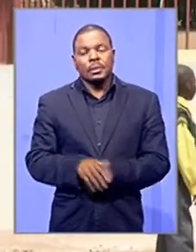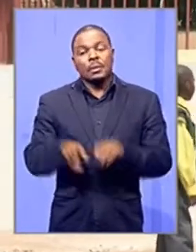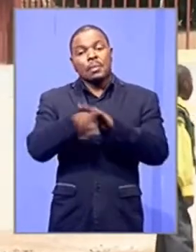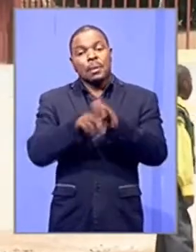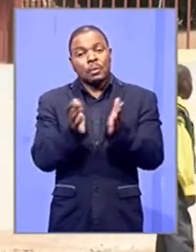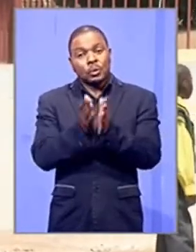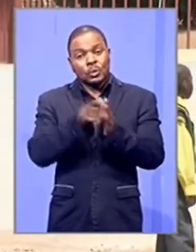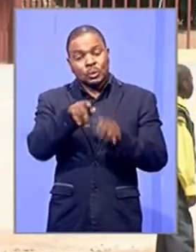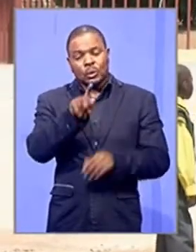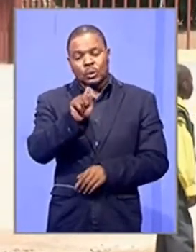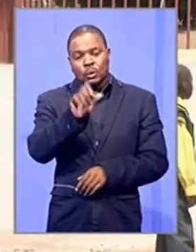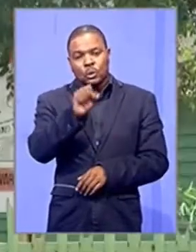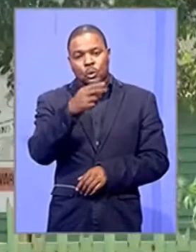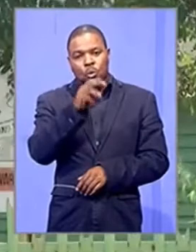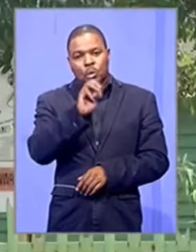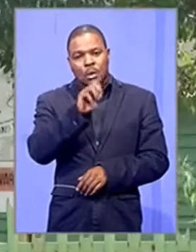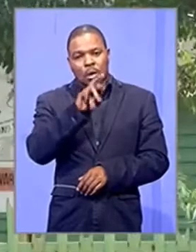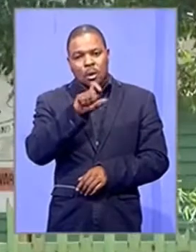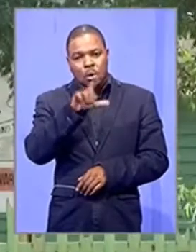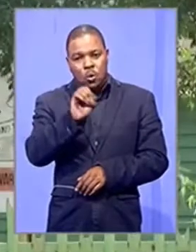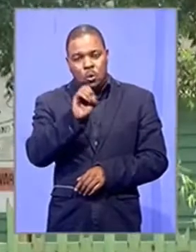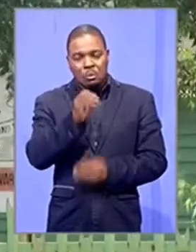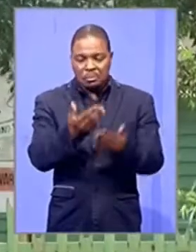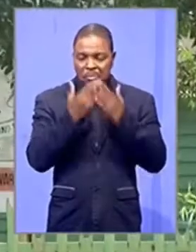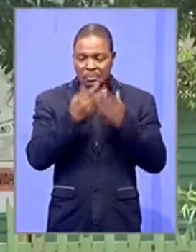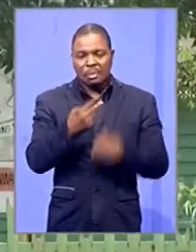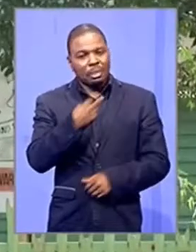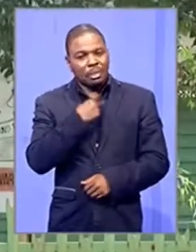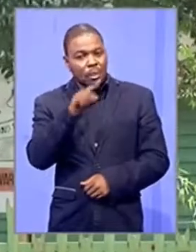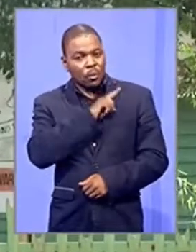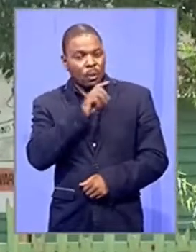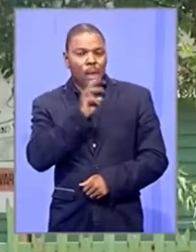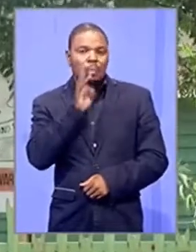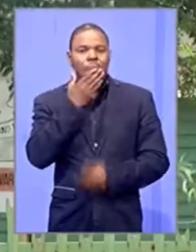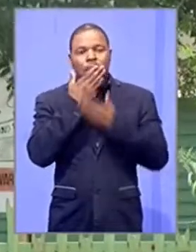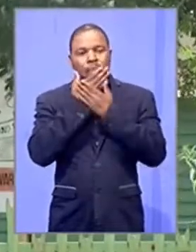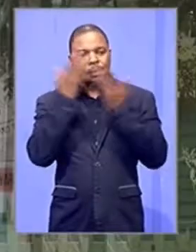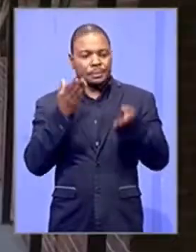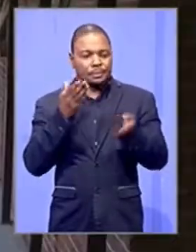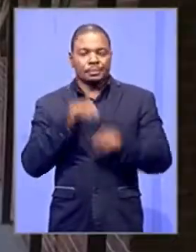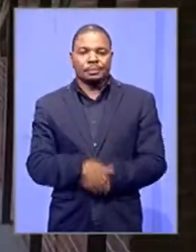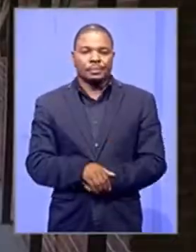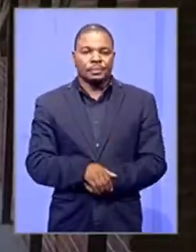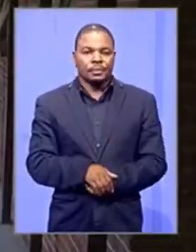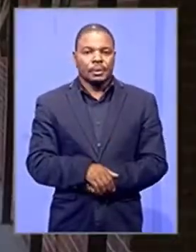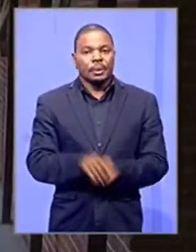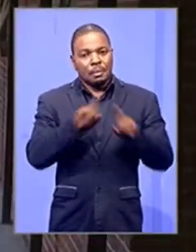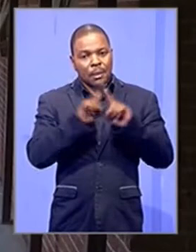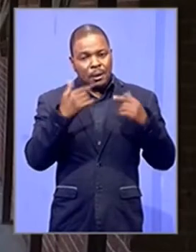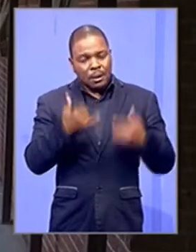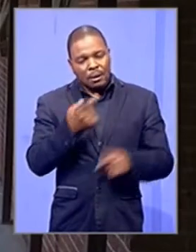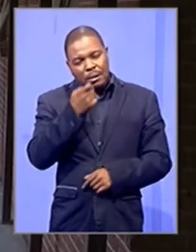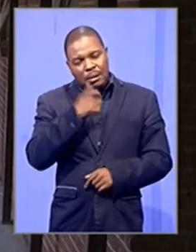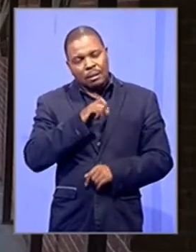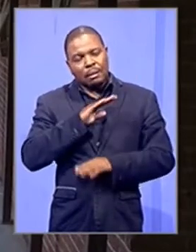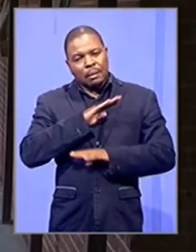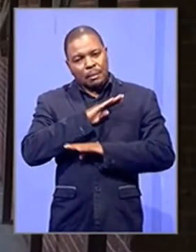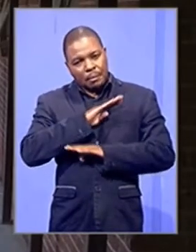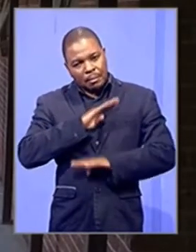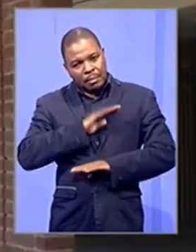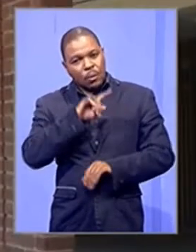sa Tshomarelo ga ba kgona go ithuta ka lebaka la tlhokego ya metsi, e fela ba imollogile gannyane ka